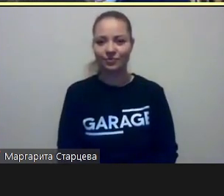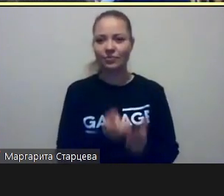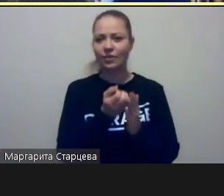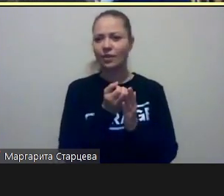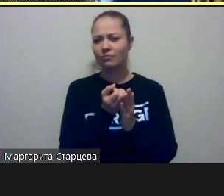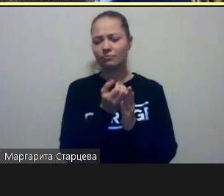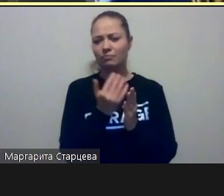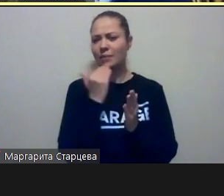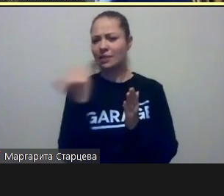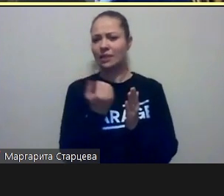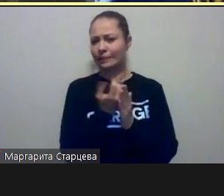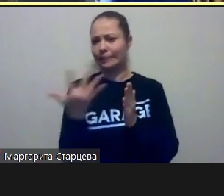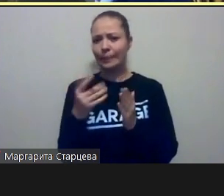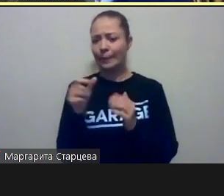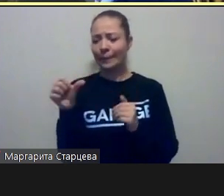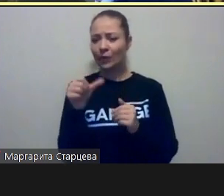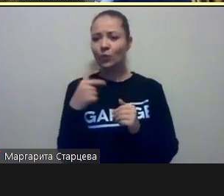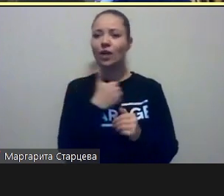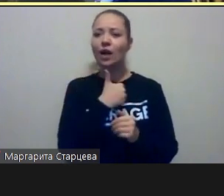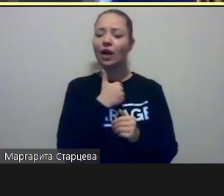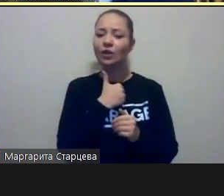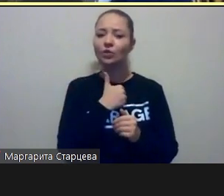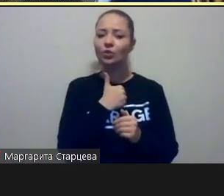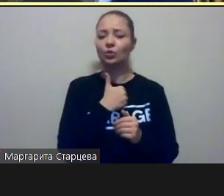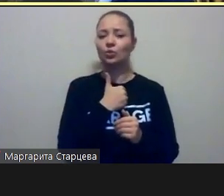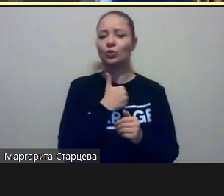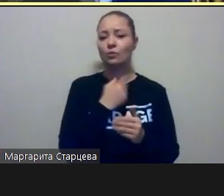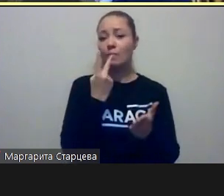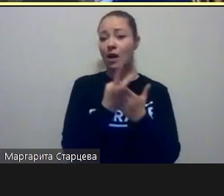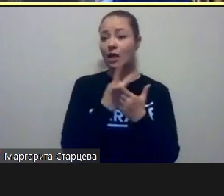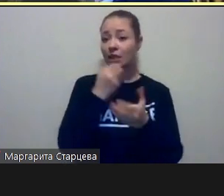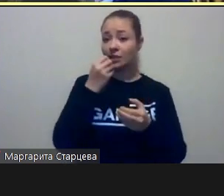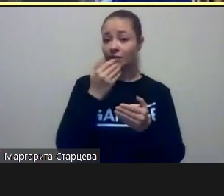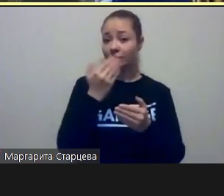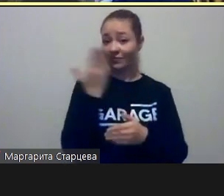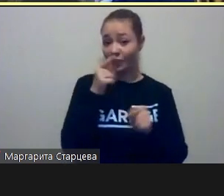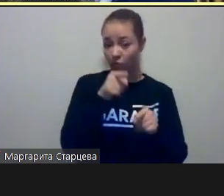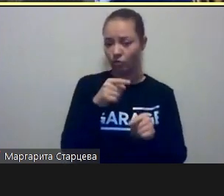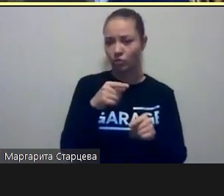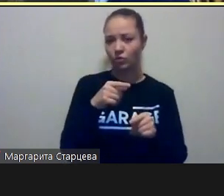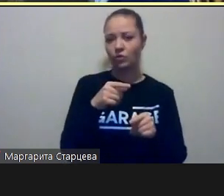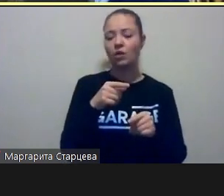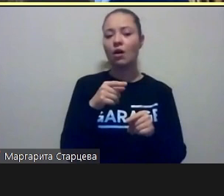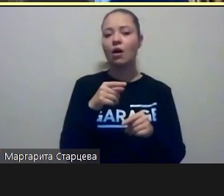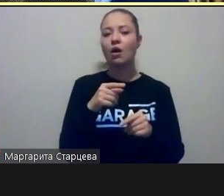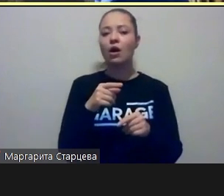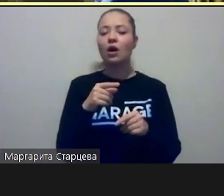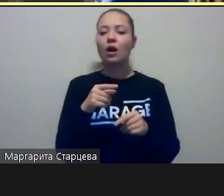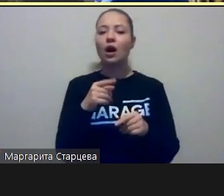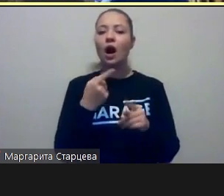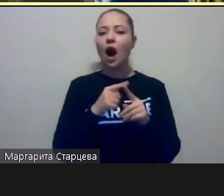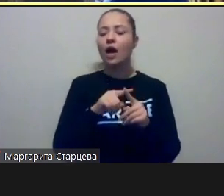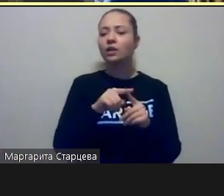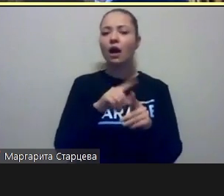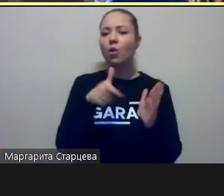bit while we watch the video. But here we are in the north of Argentina, in Jujuy, working together with